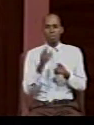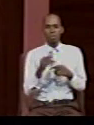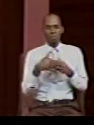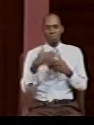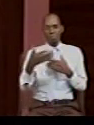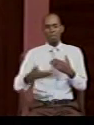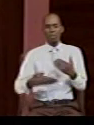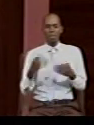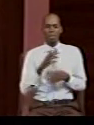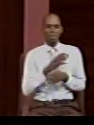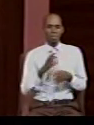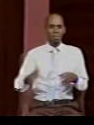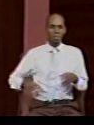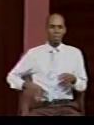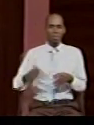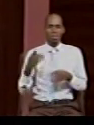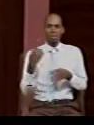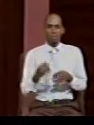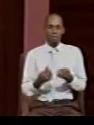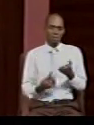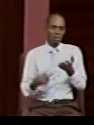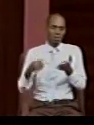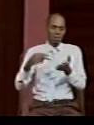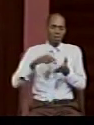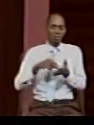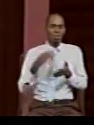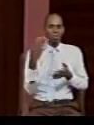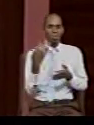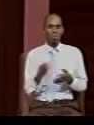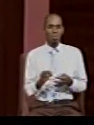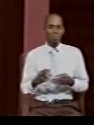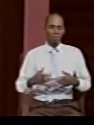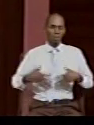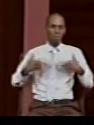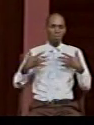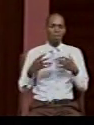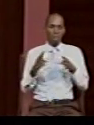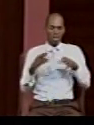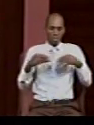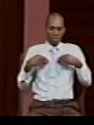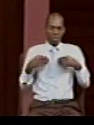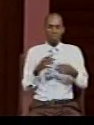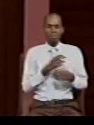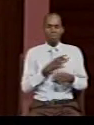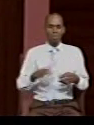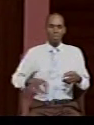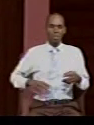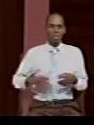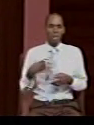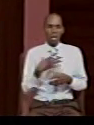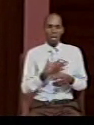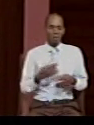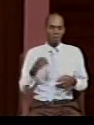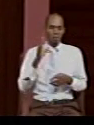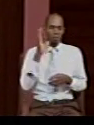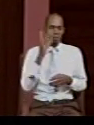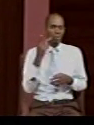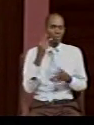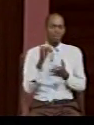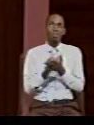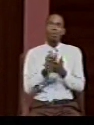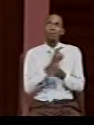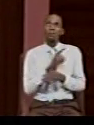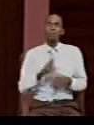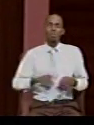the resurrection alive, you bring him to your life, all those bad habits, he'll crush, he'll